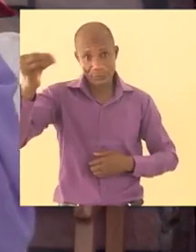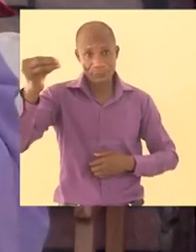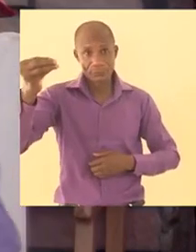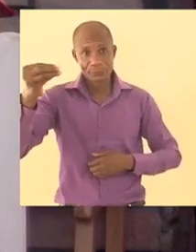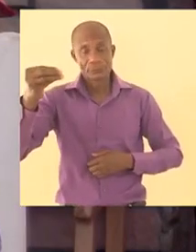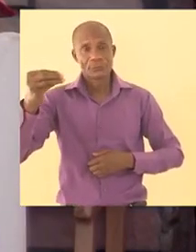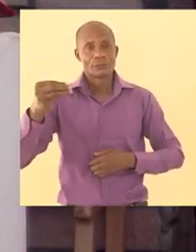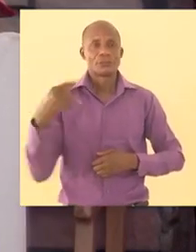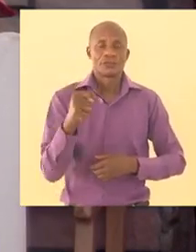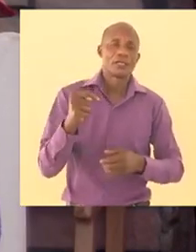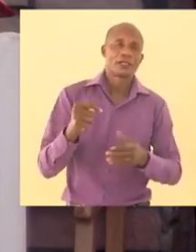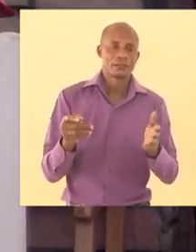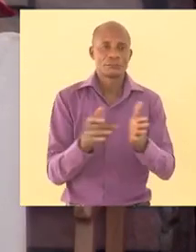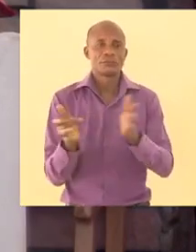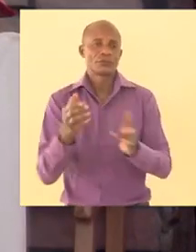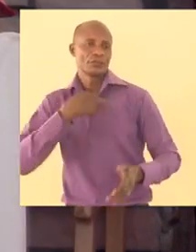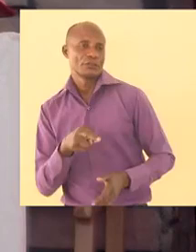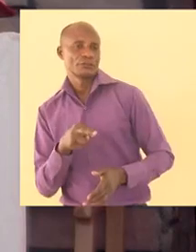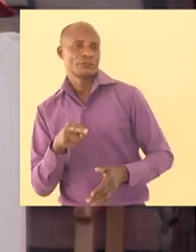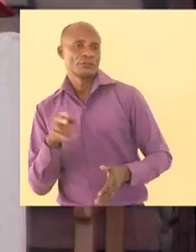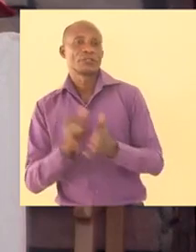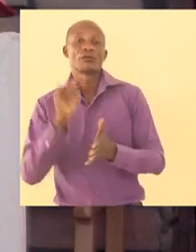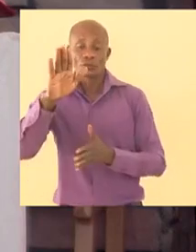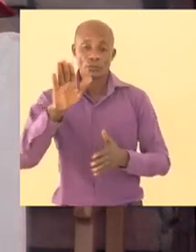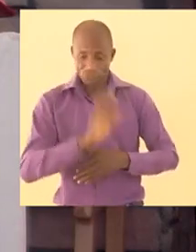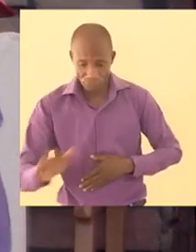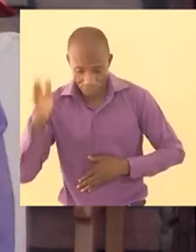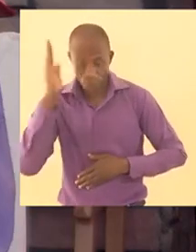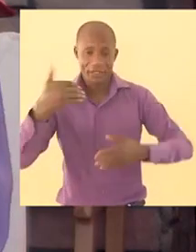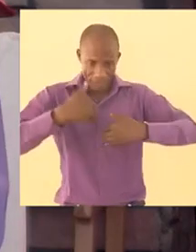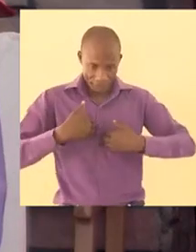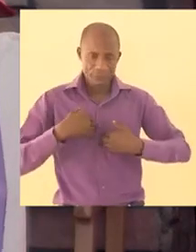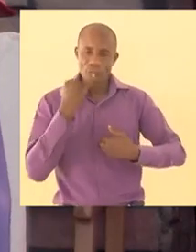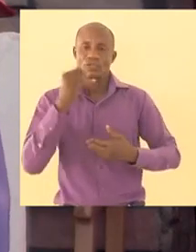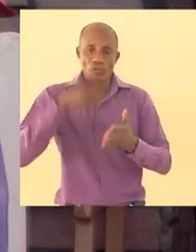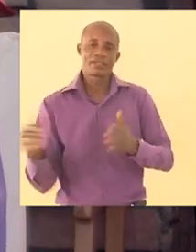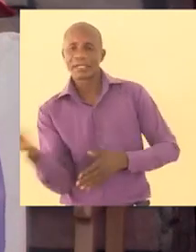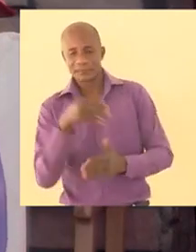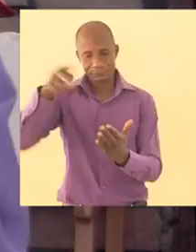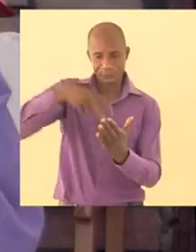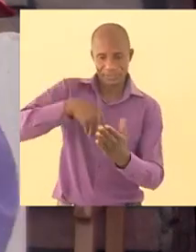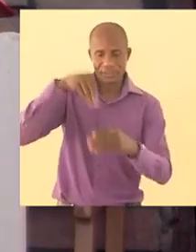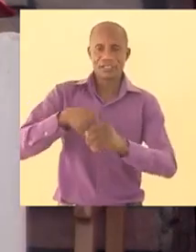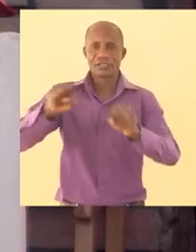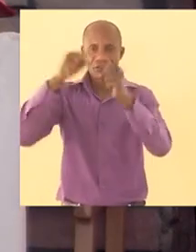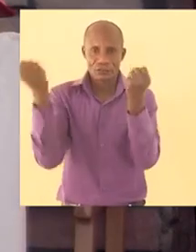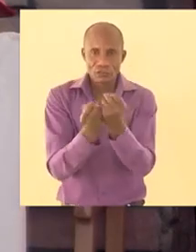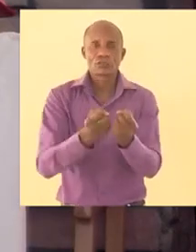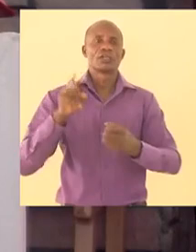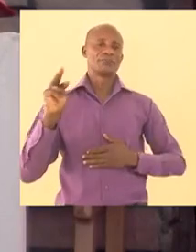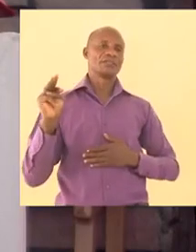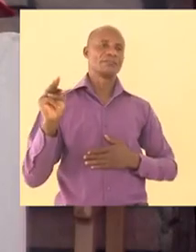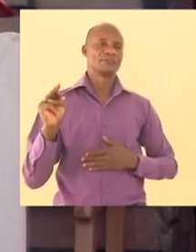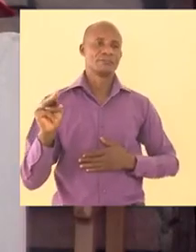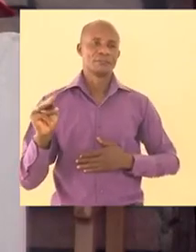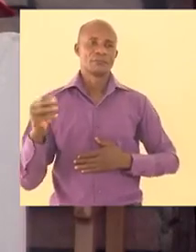the impression of Christianity that your own children will have is what they read on social media. The impression of what